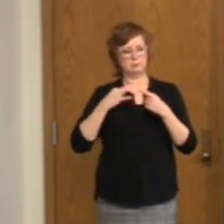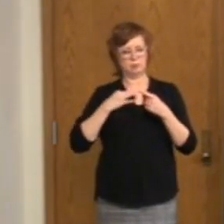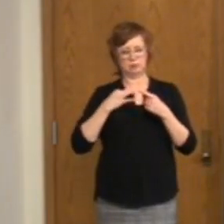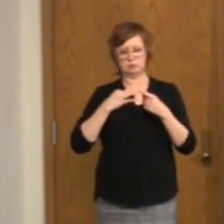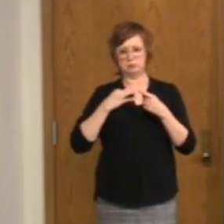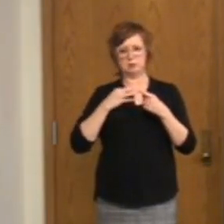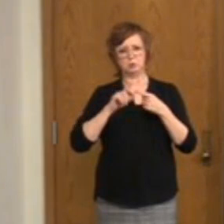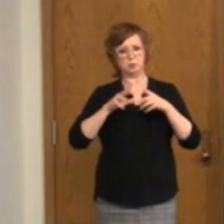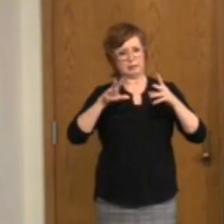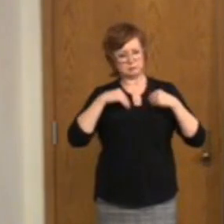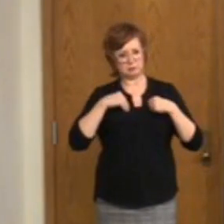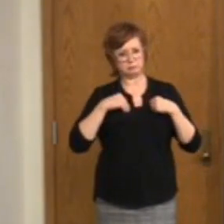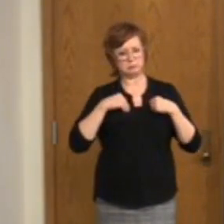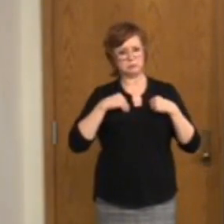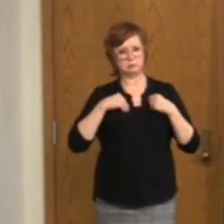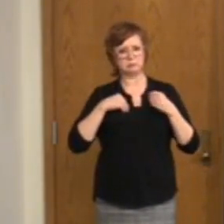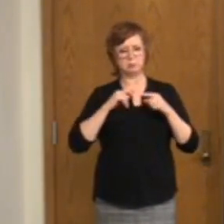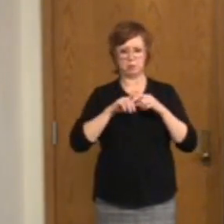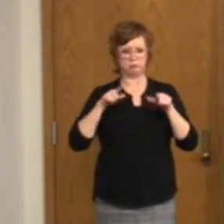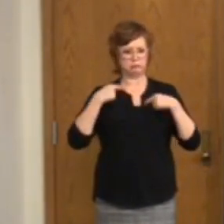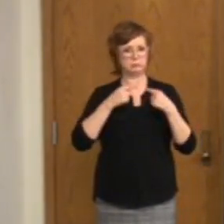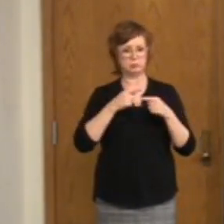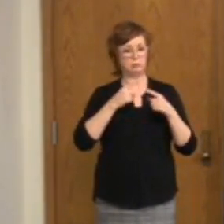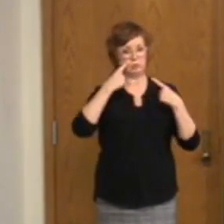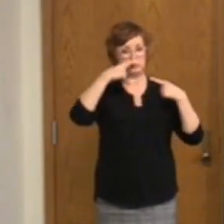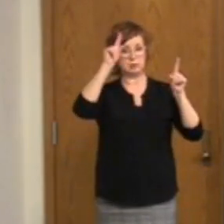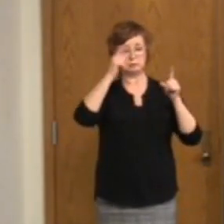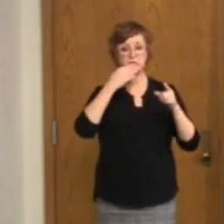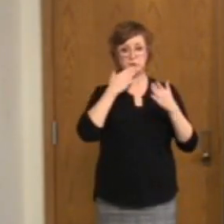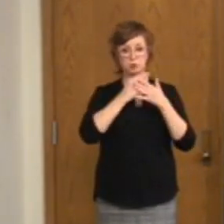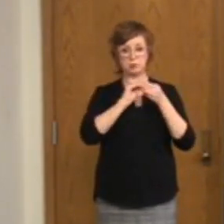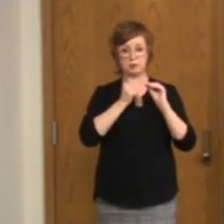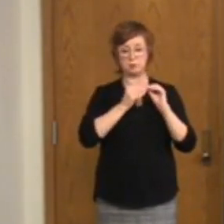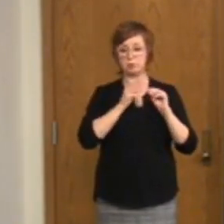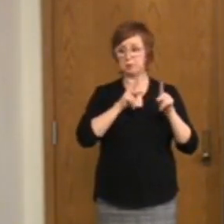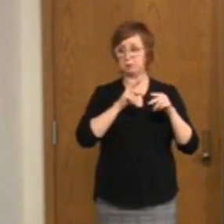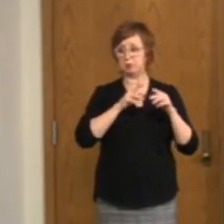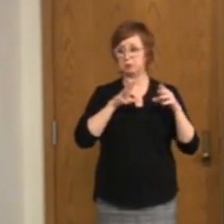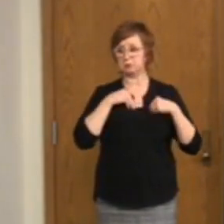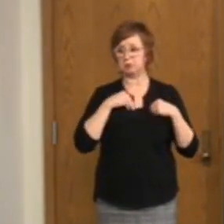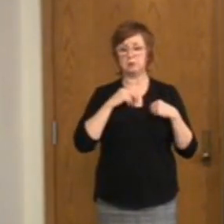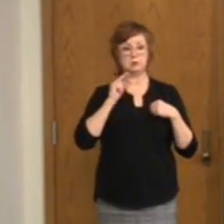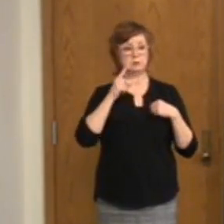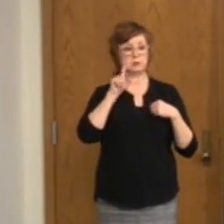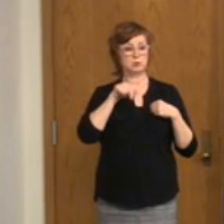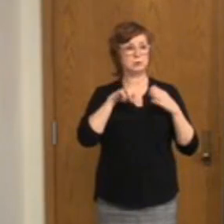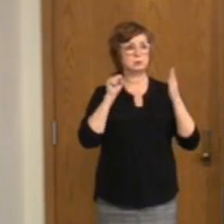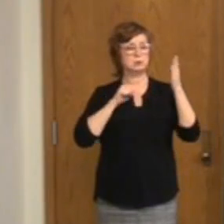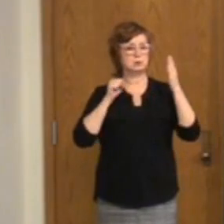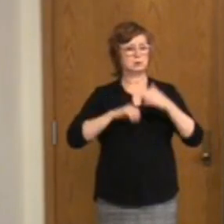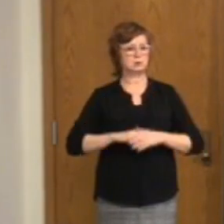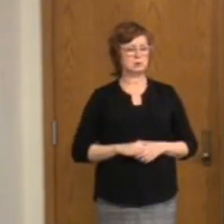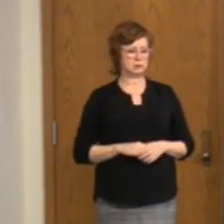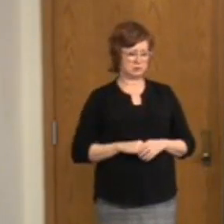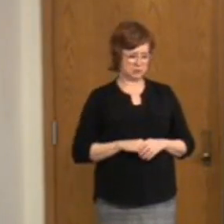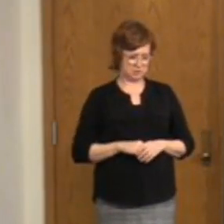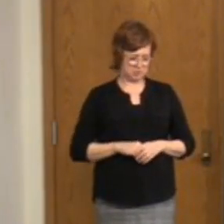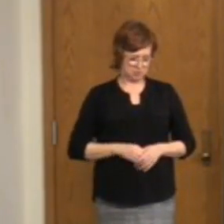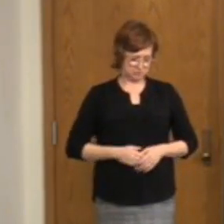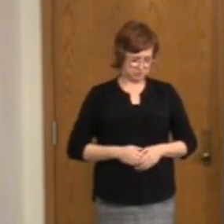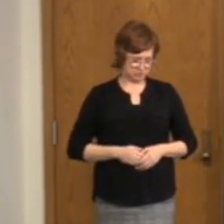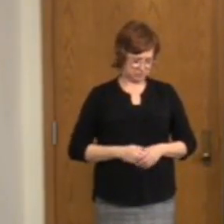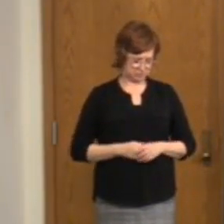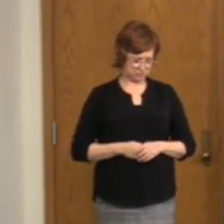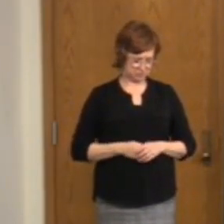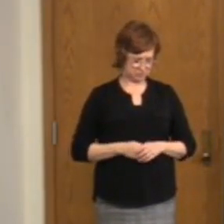our uptake has been high. Do you have a follow-up, Connor? Yeah, I actually received some reports